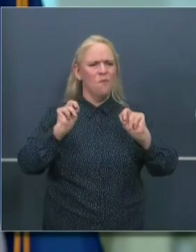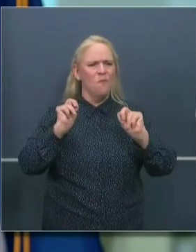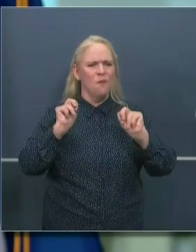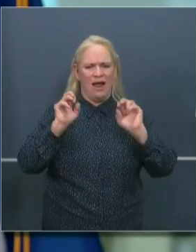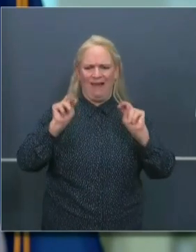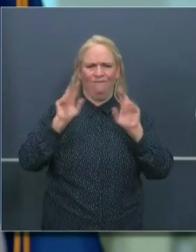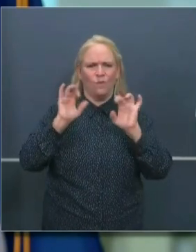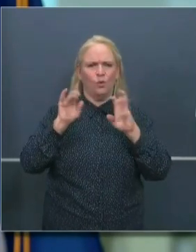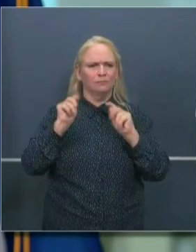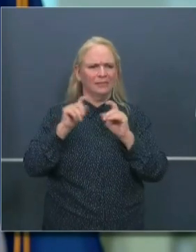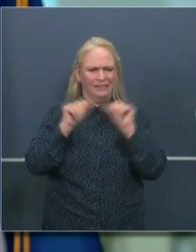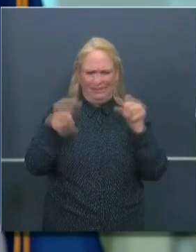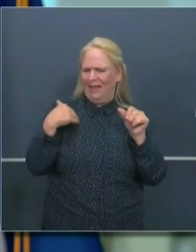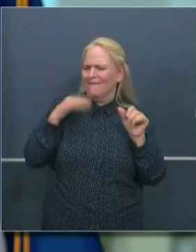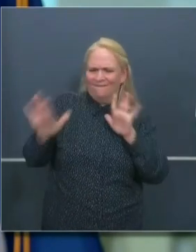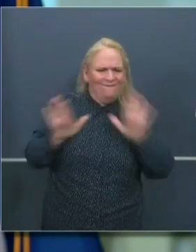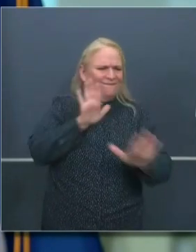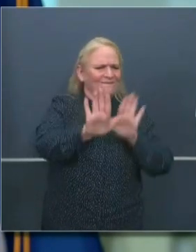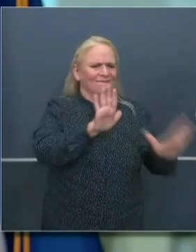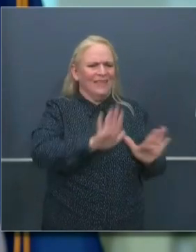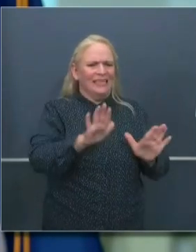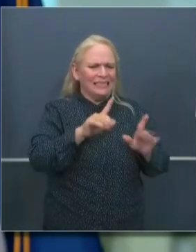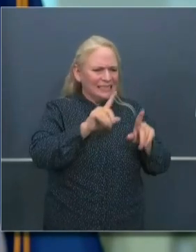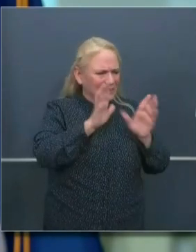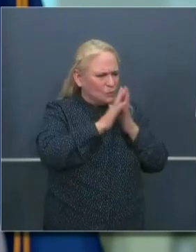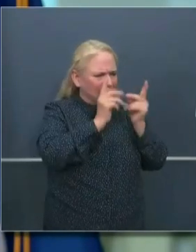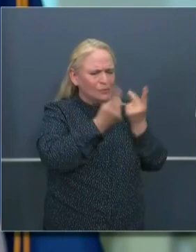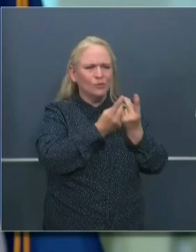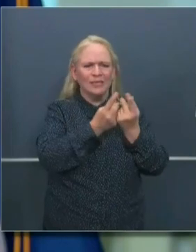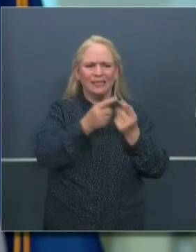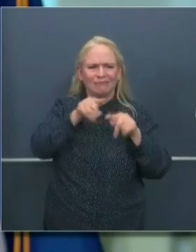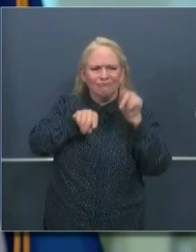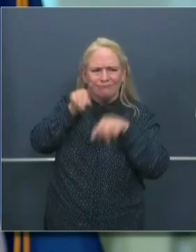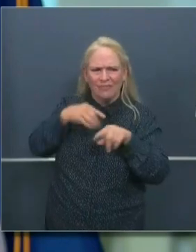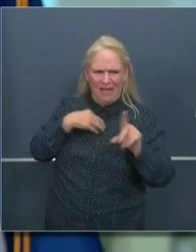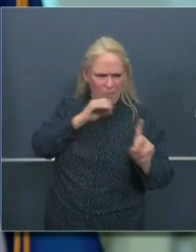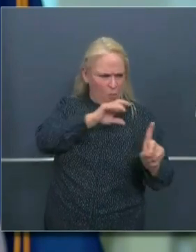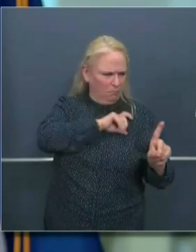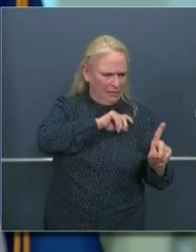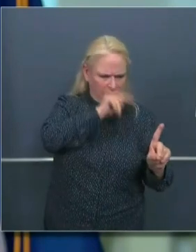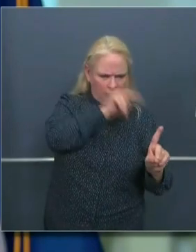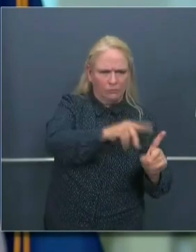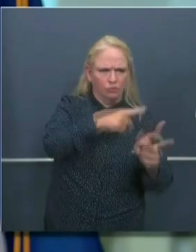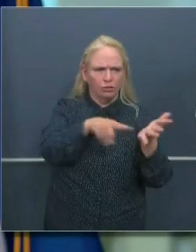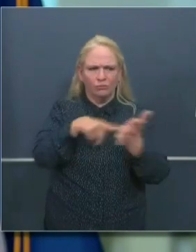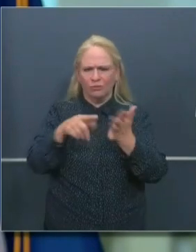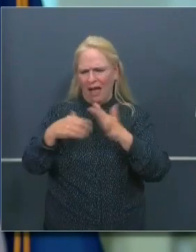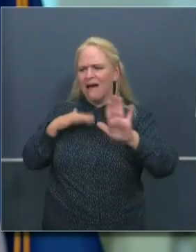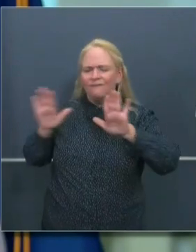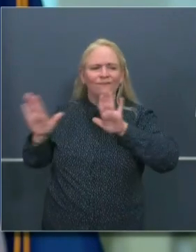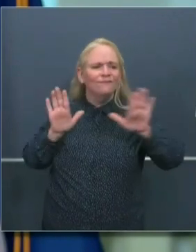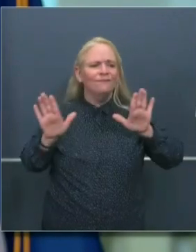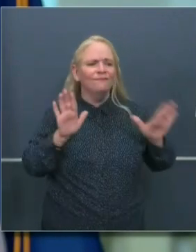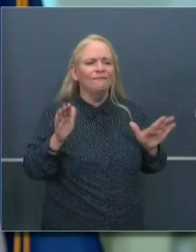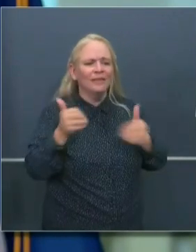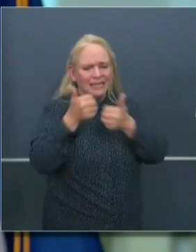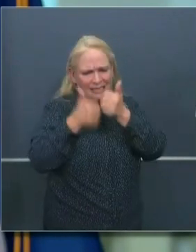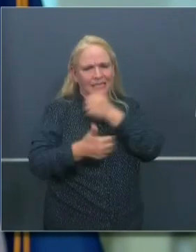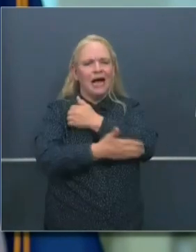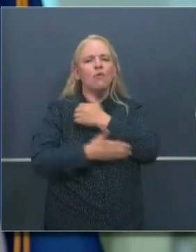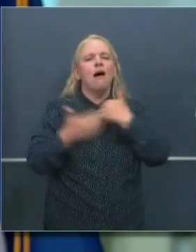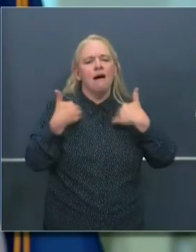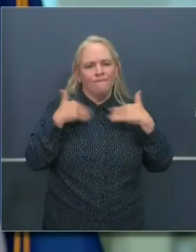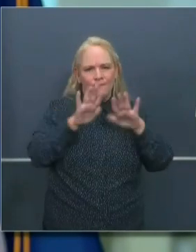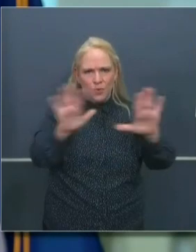system. Many of those school boards have hired their own police departments, which is a point of consternation, critique, and